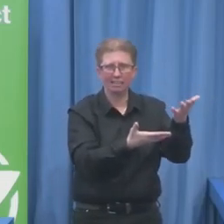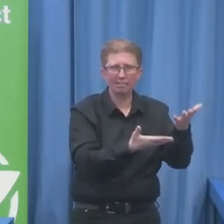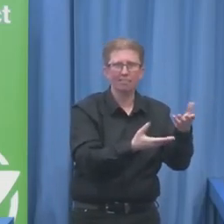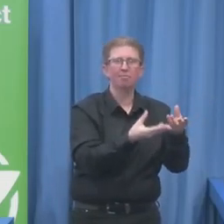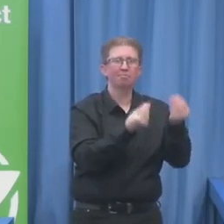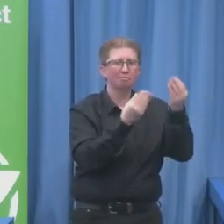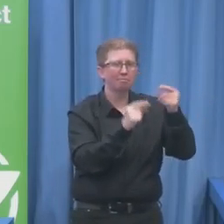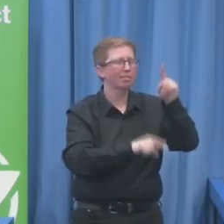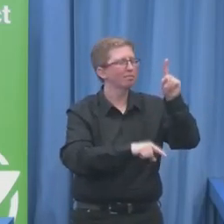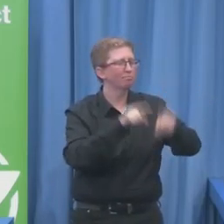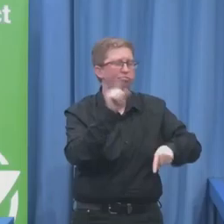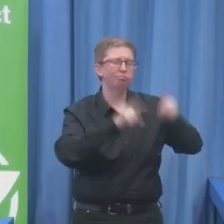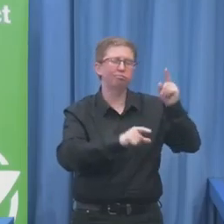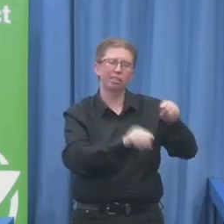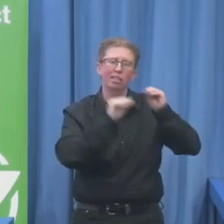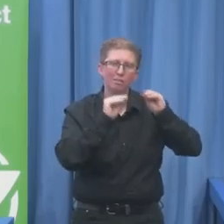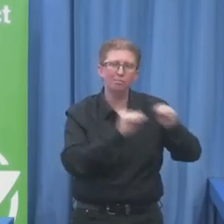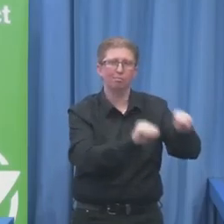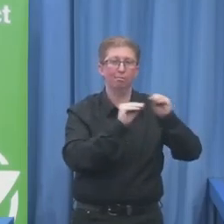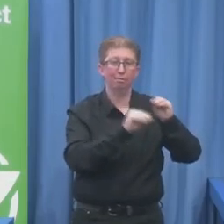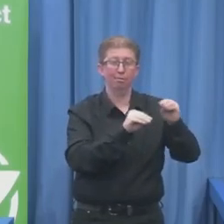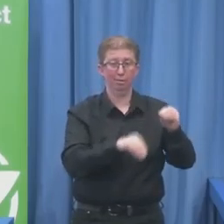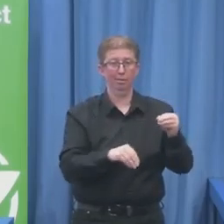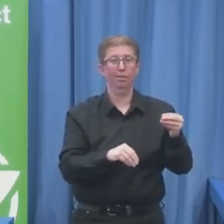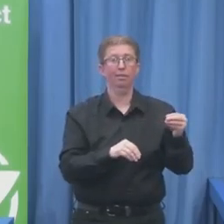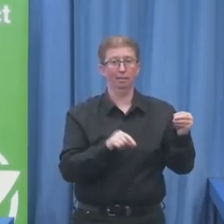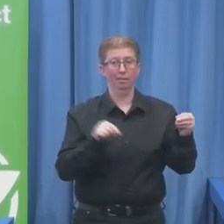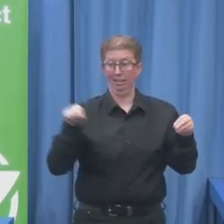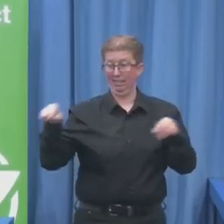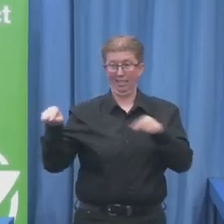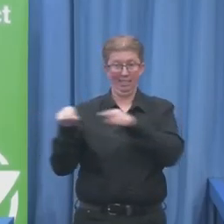so that they can transition well into those companies.